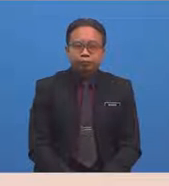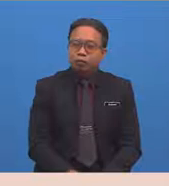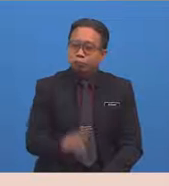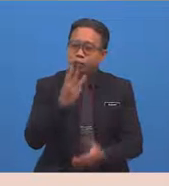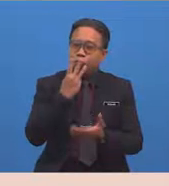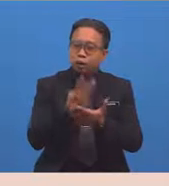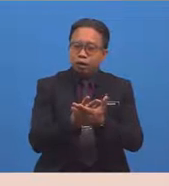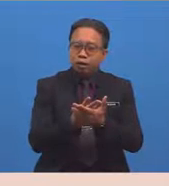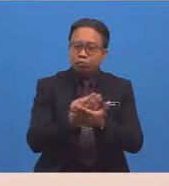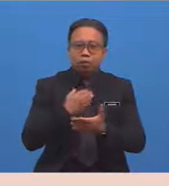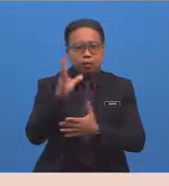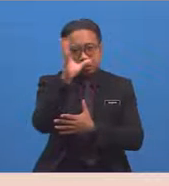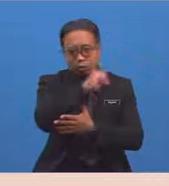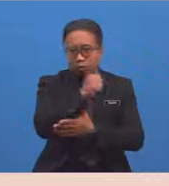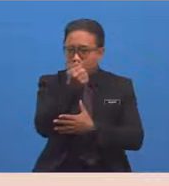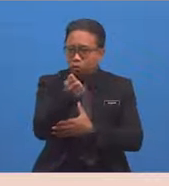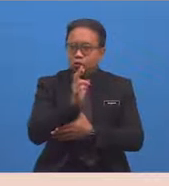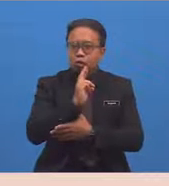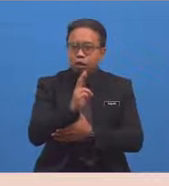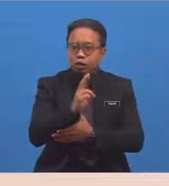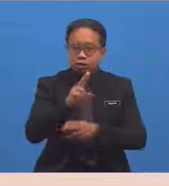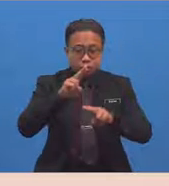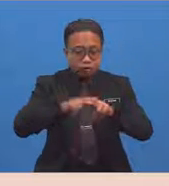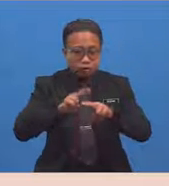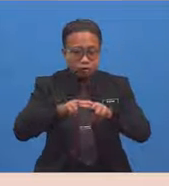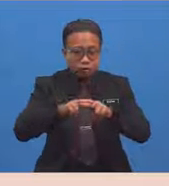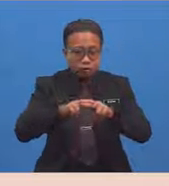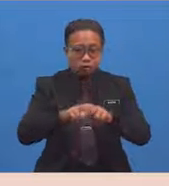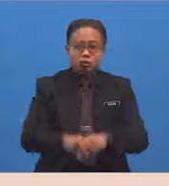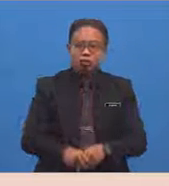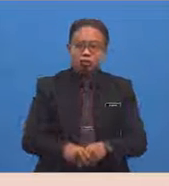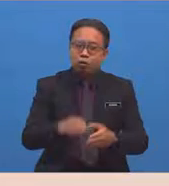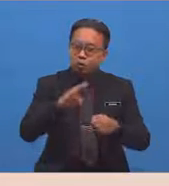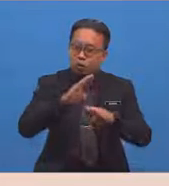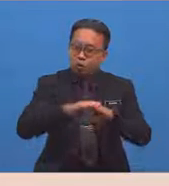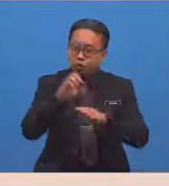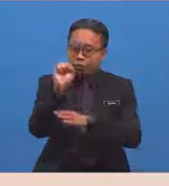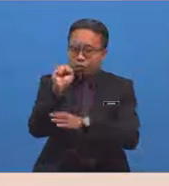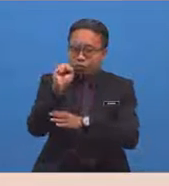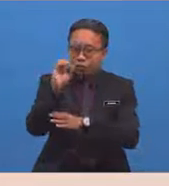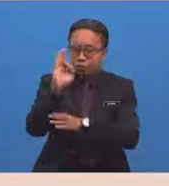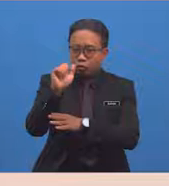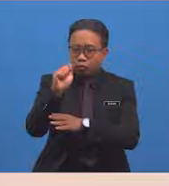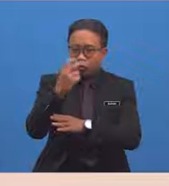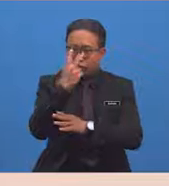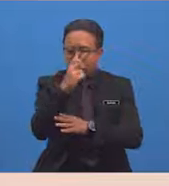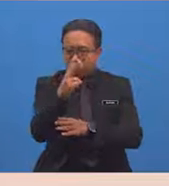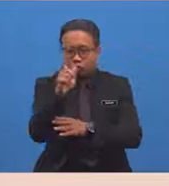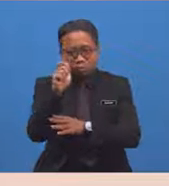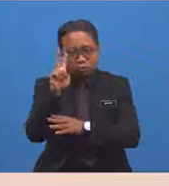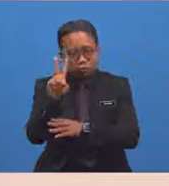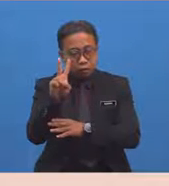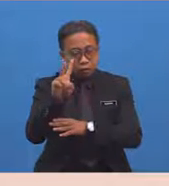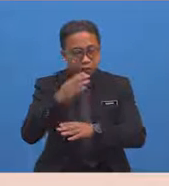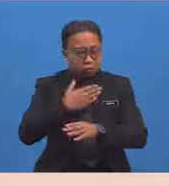Well, my guess is you are probably sitting on your couch or the comfortable sofa and watching me on